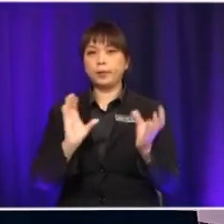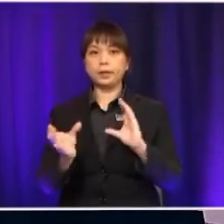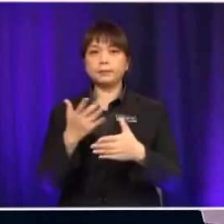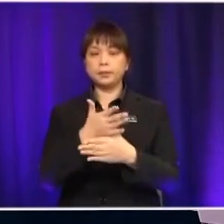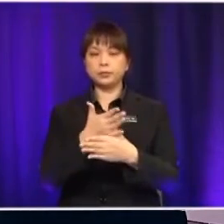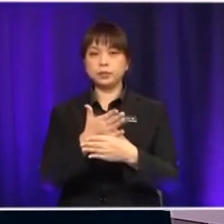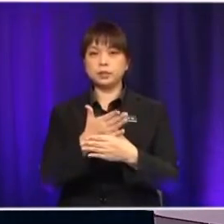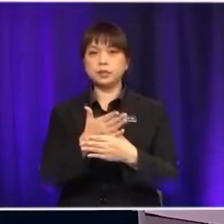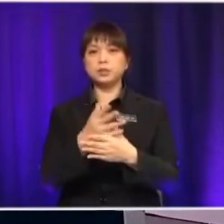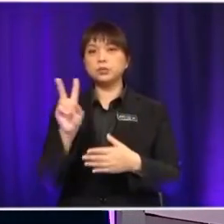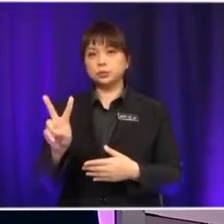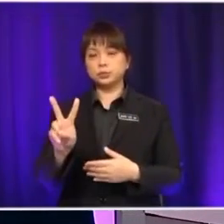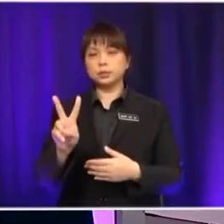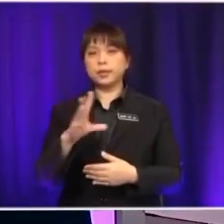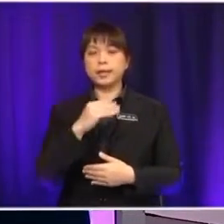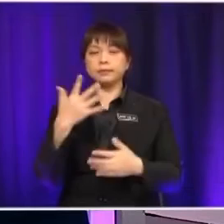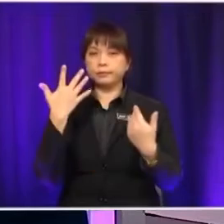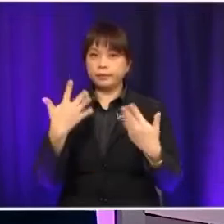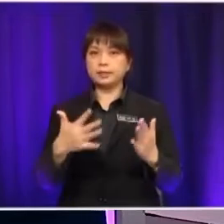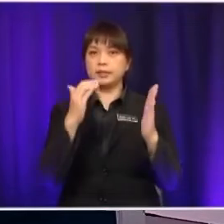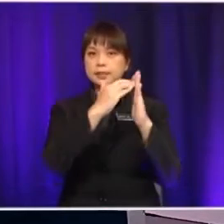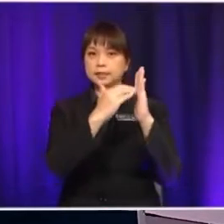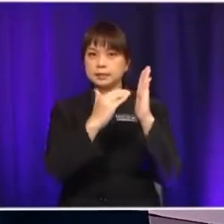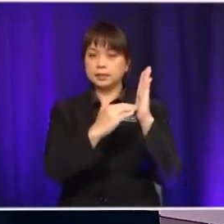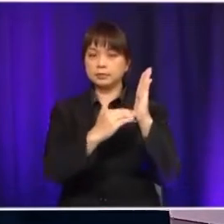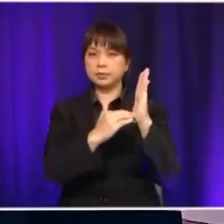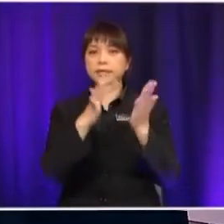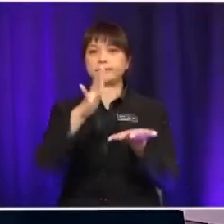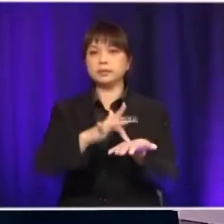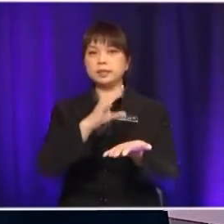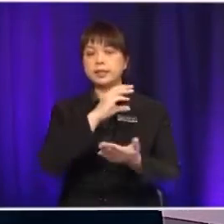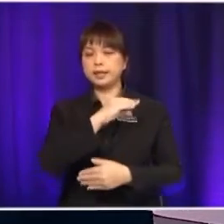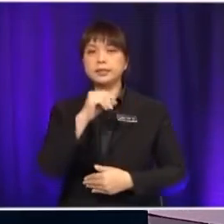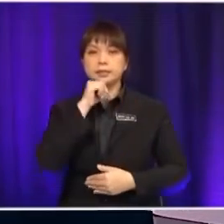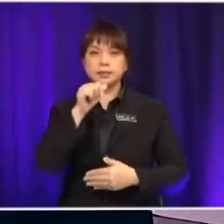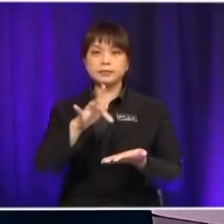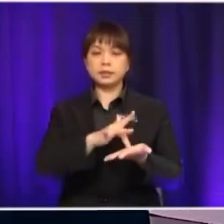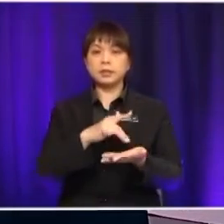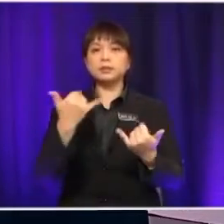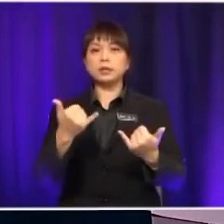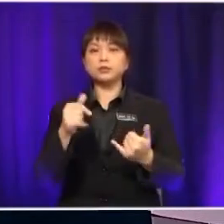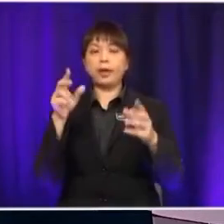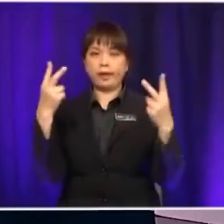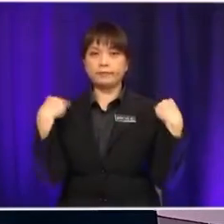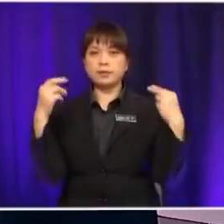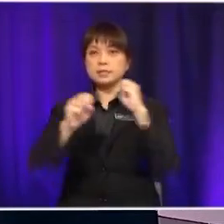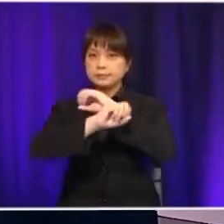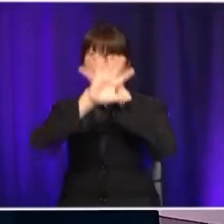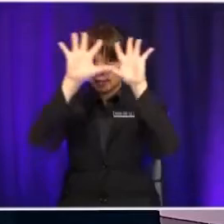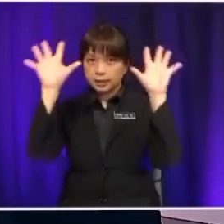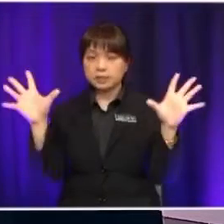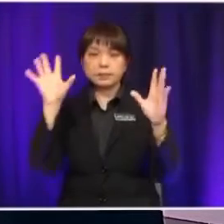desktop computer. You also list down the advantages and disadvantages. So now you have a clear picture, right? So you